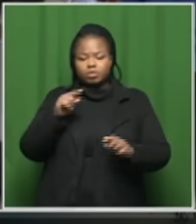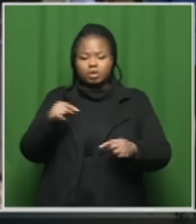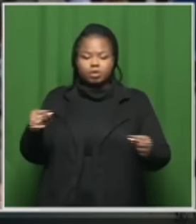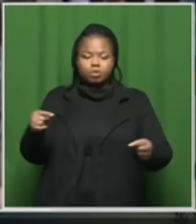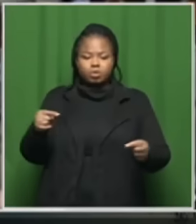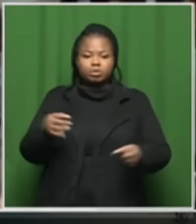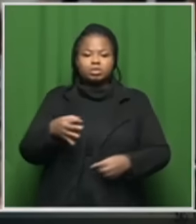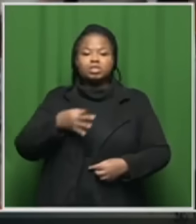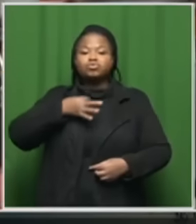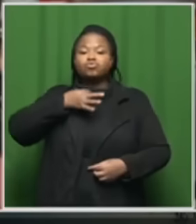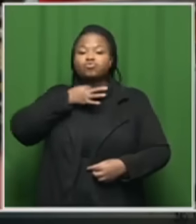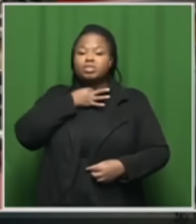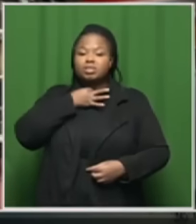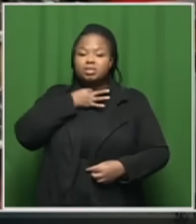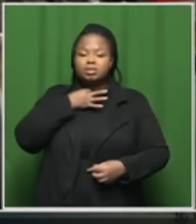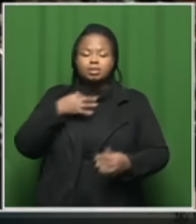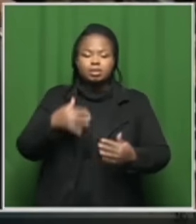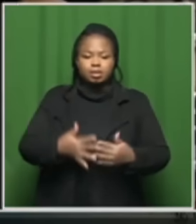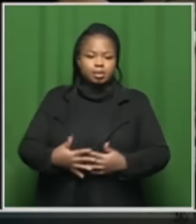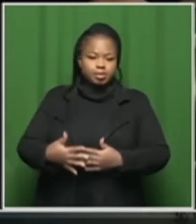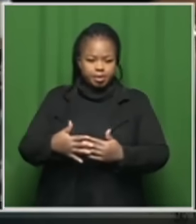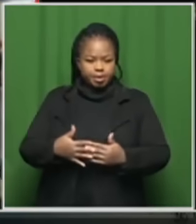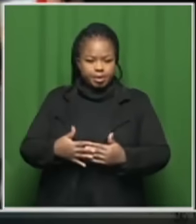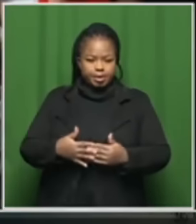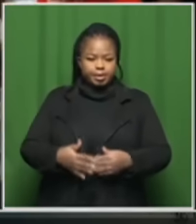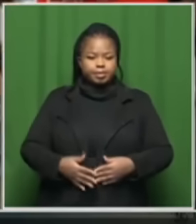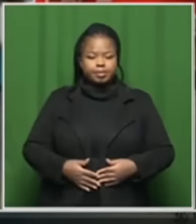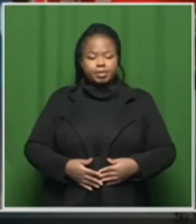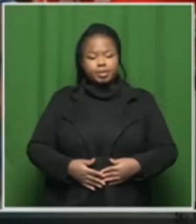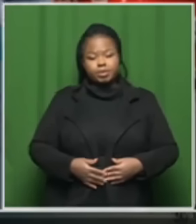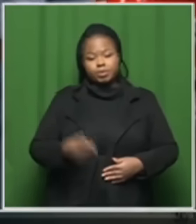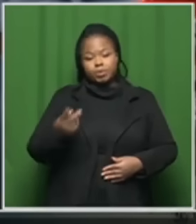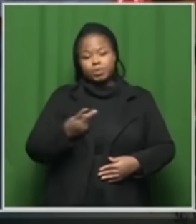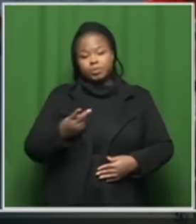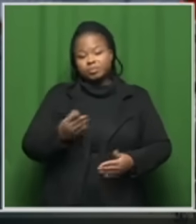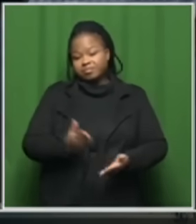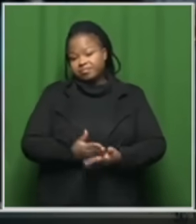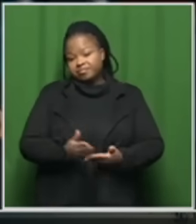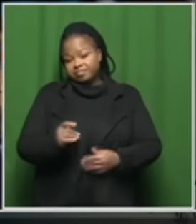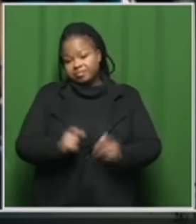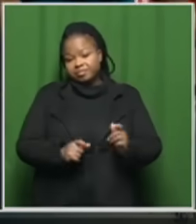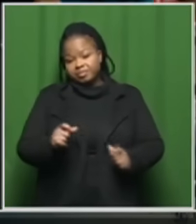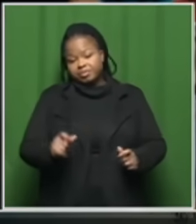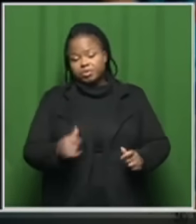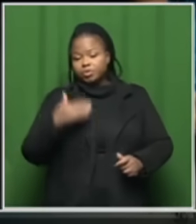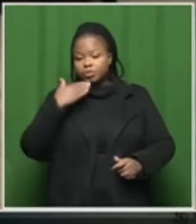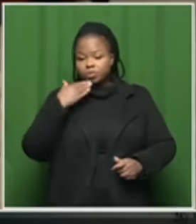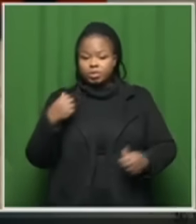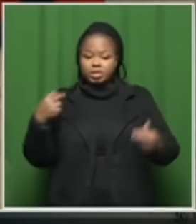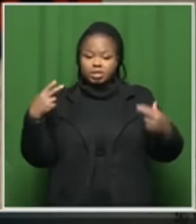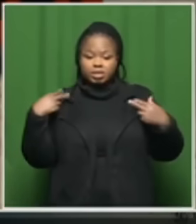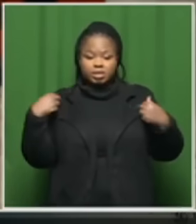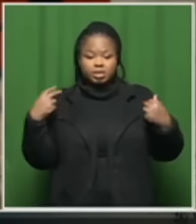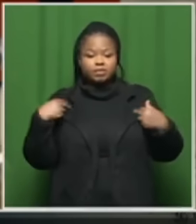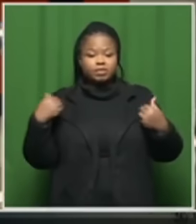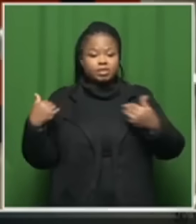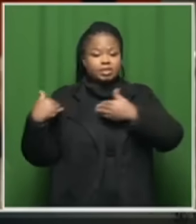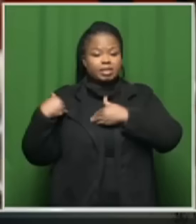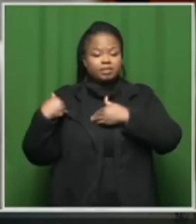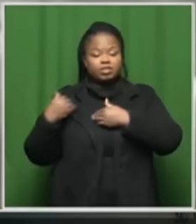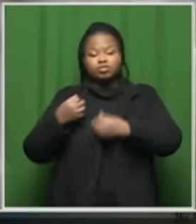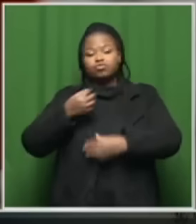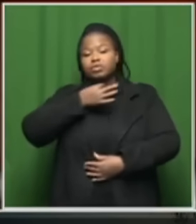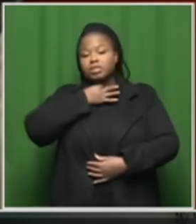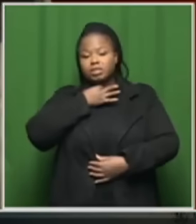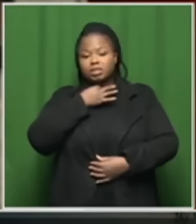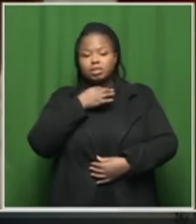security threat to the U.S. Maybe even some people who are a security threat to U.S. are